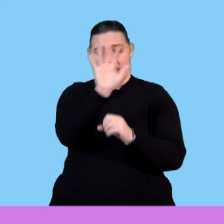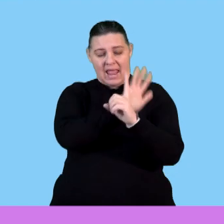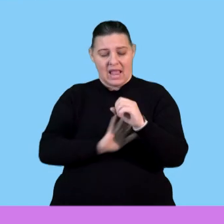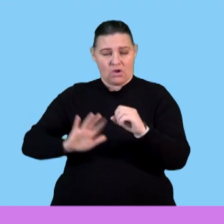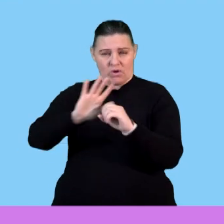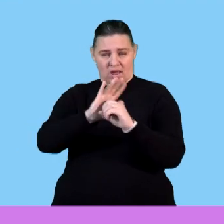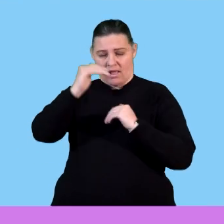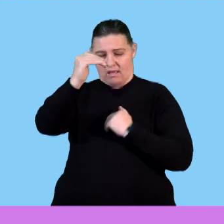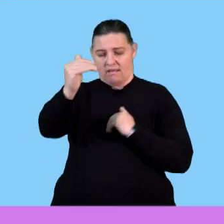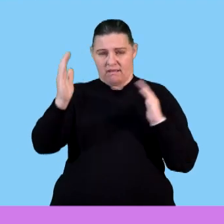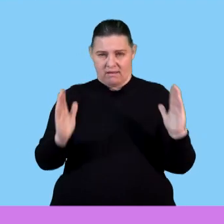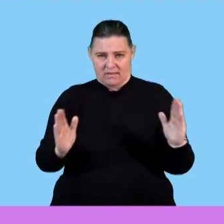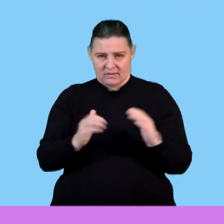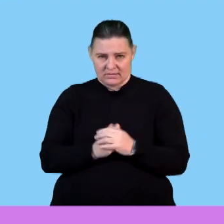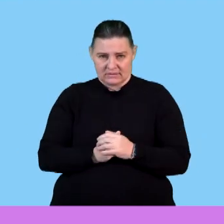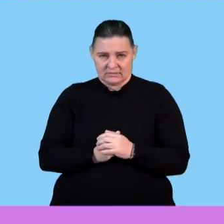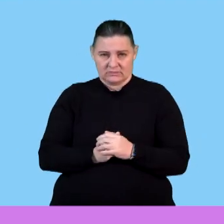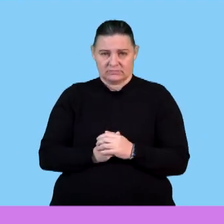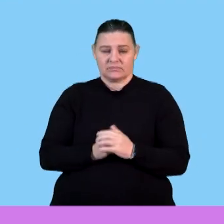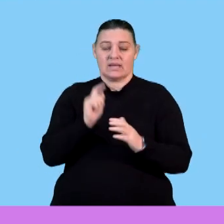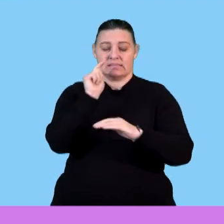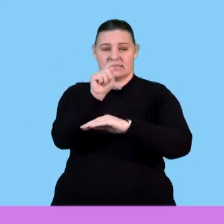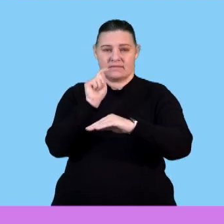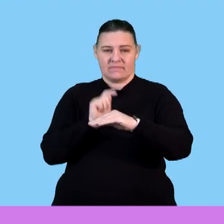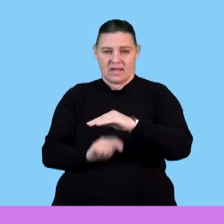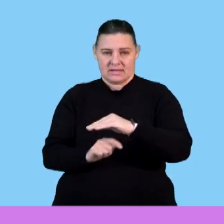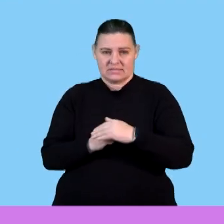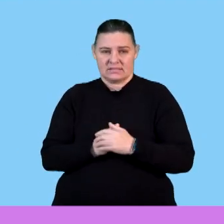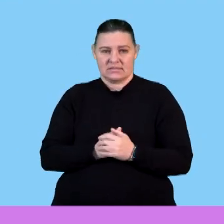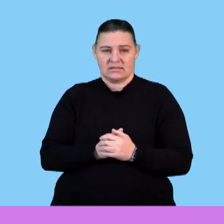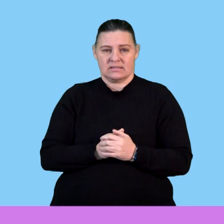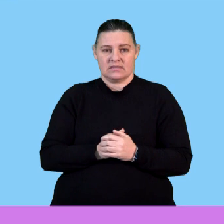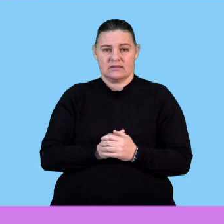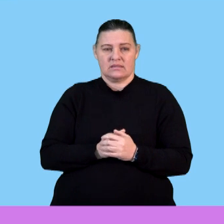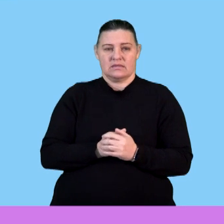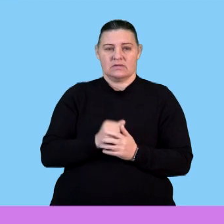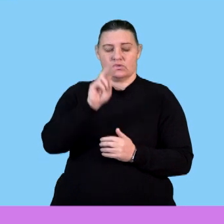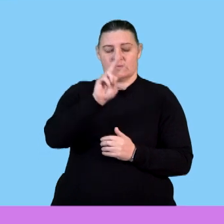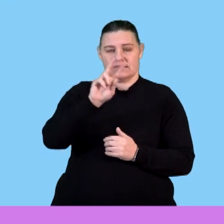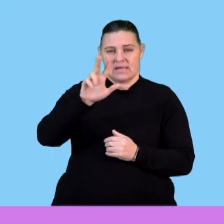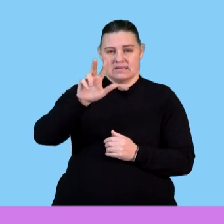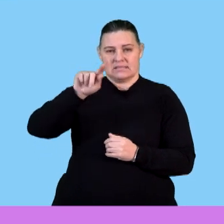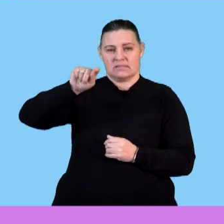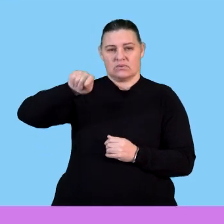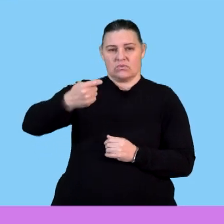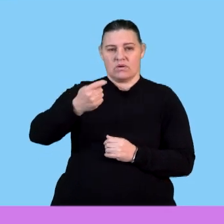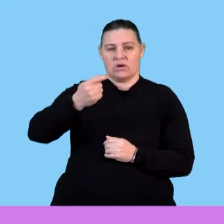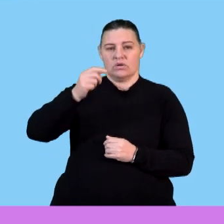is 1,440 centimeters squared. So I don't need to calculate it here. I'm just going to use that